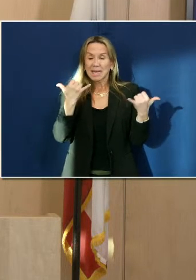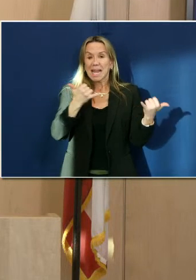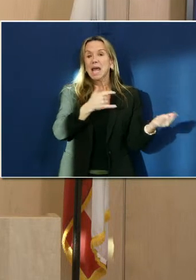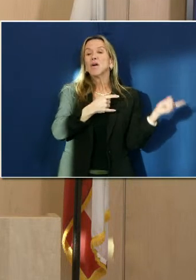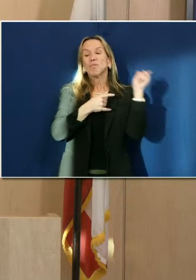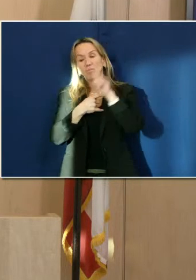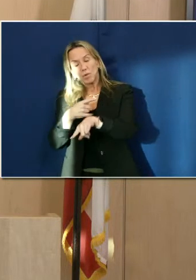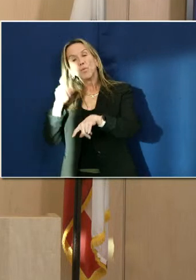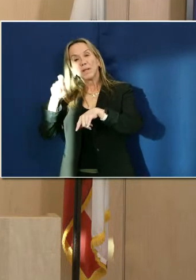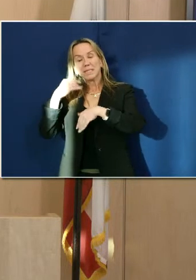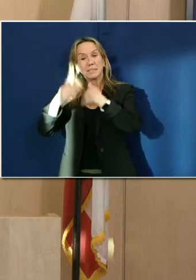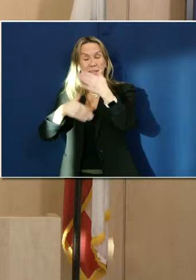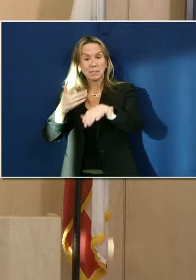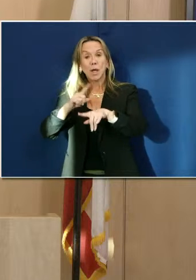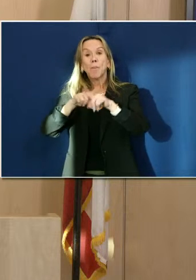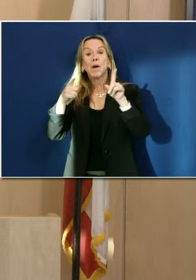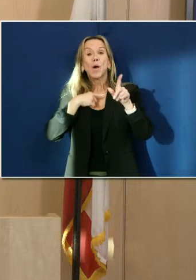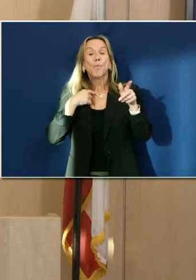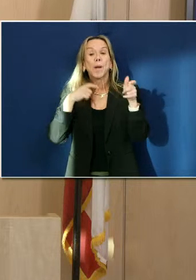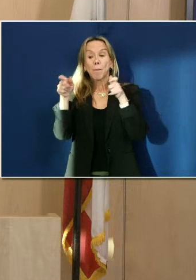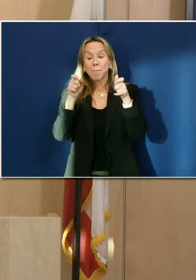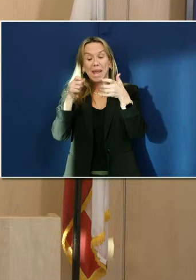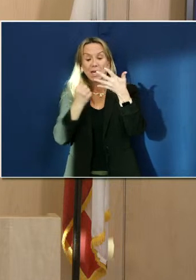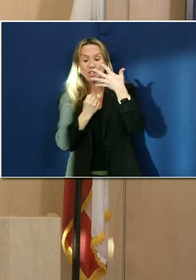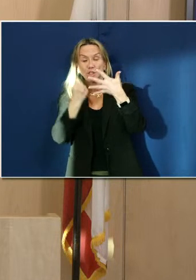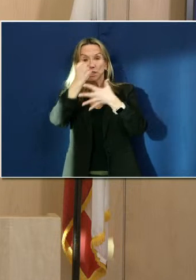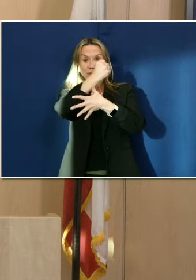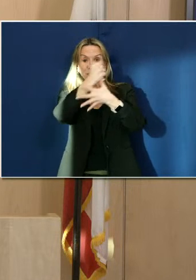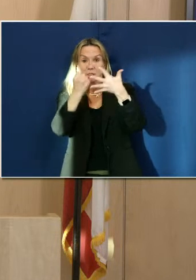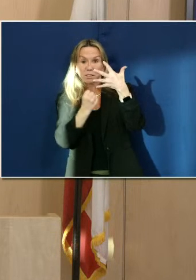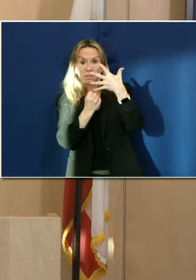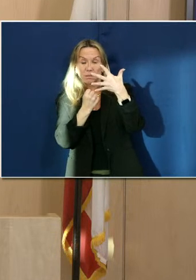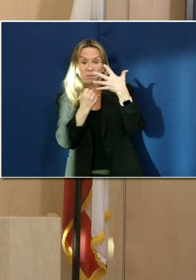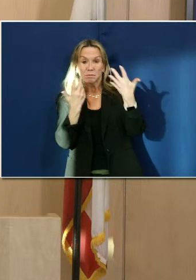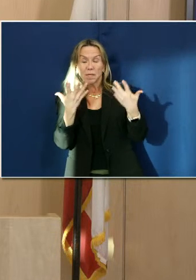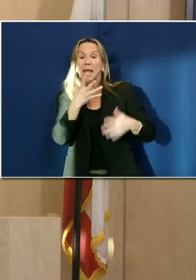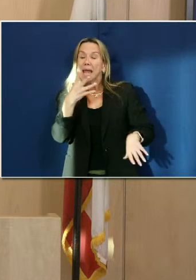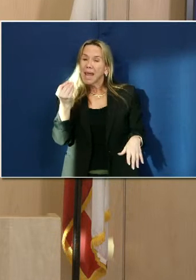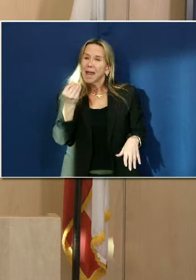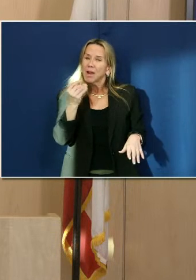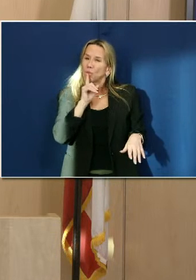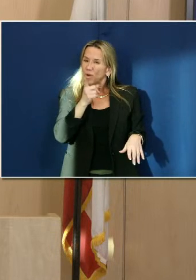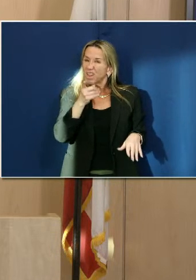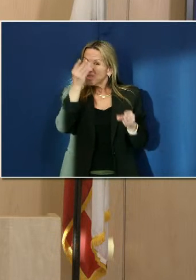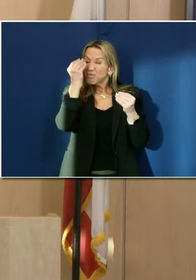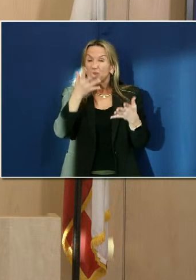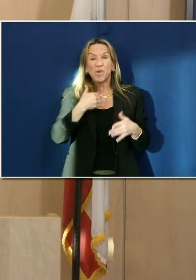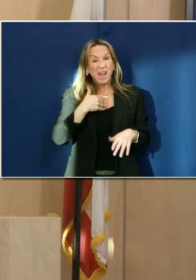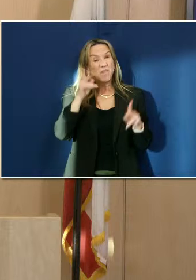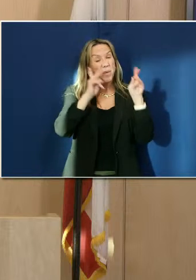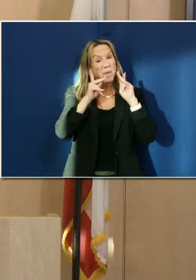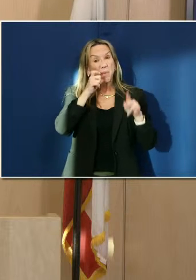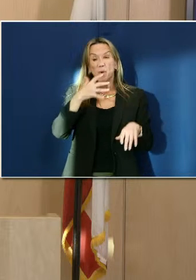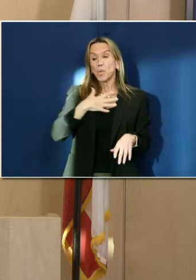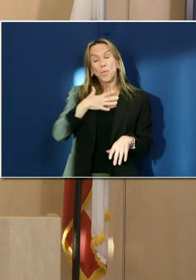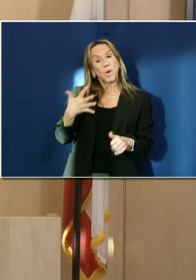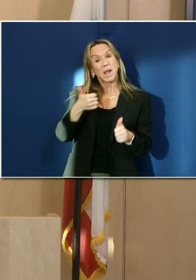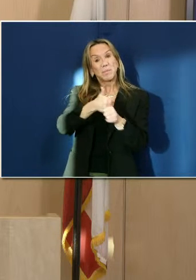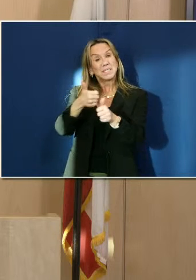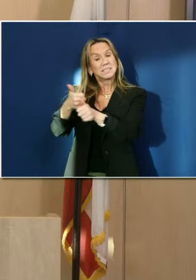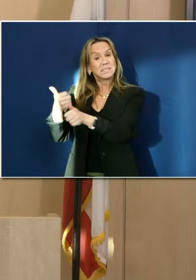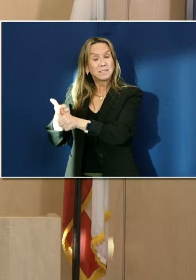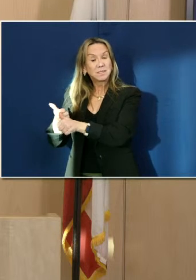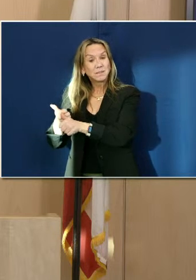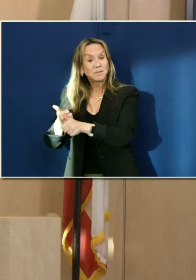individuals' care and what procedures need to be done. And we also have the good fortune of individuals that are willing to even